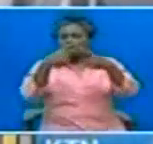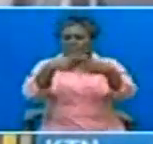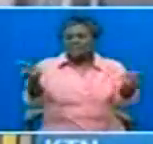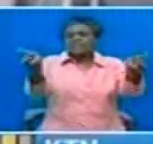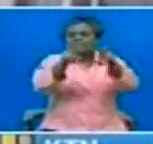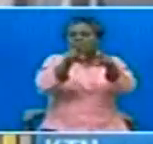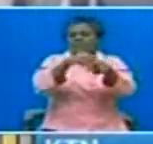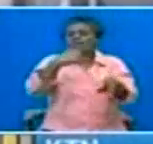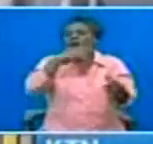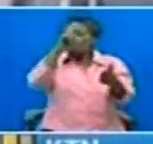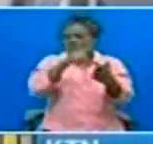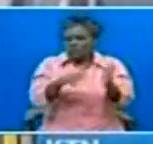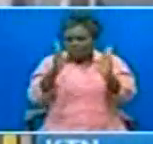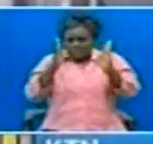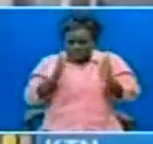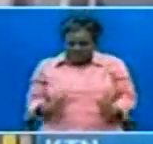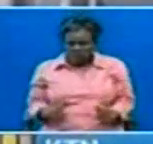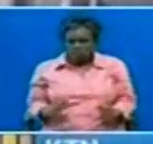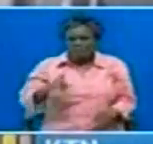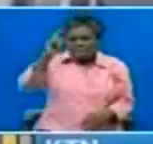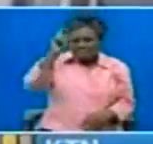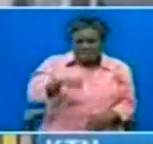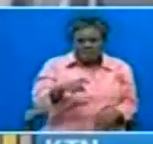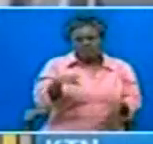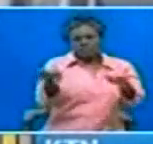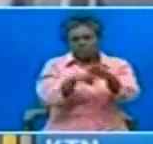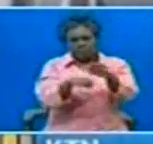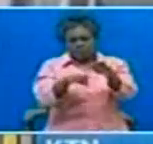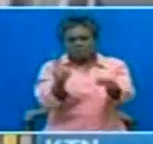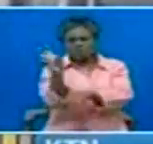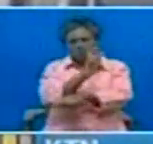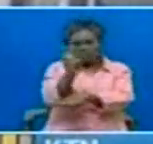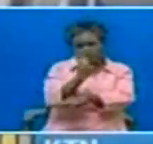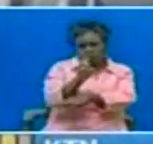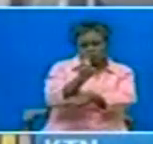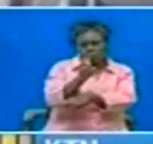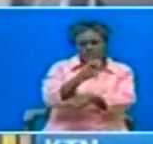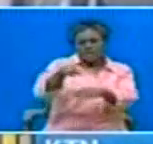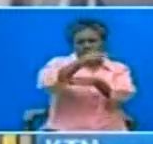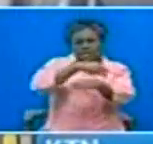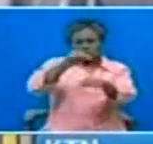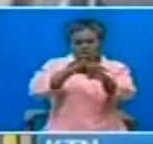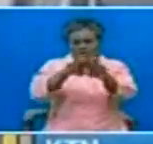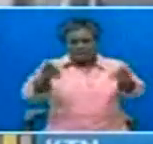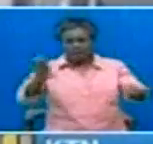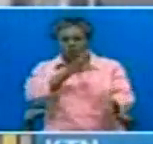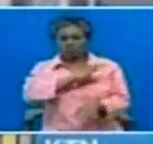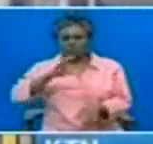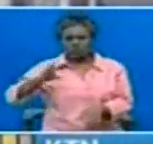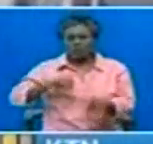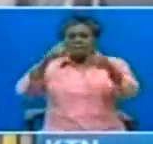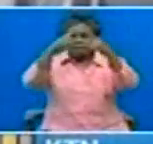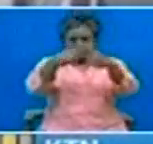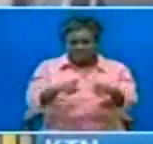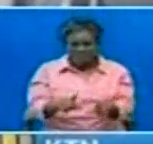but that person ought to have been under the oversight of the National Land Commission.